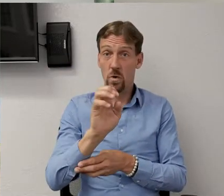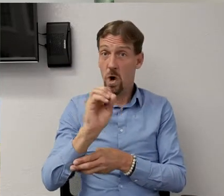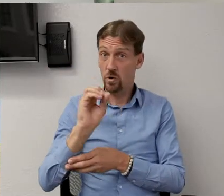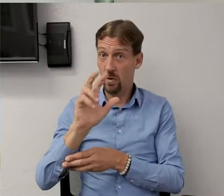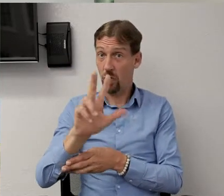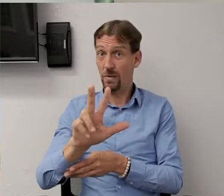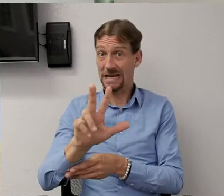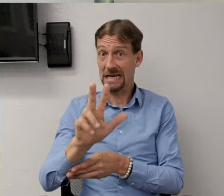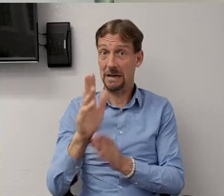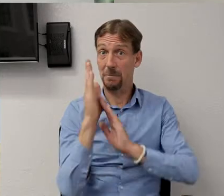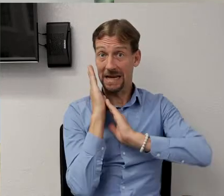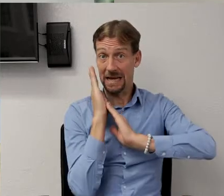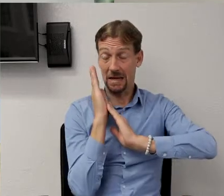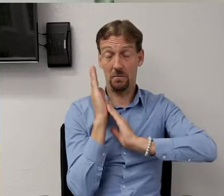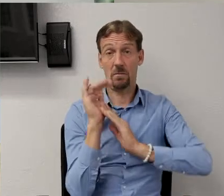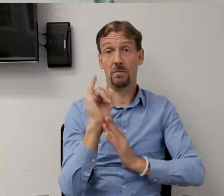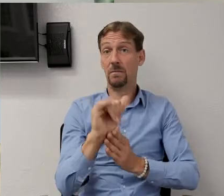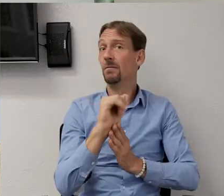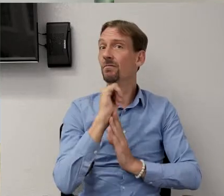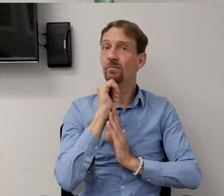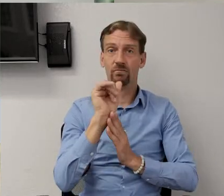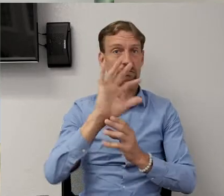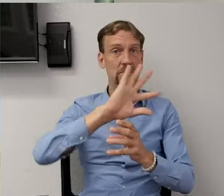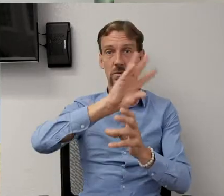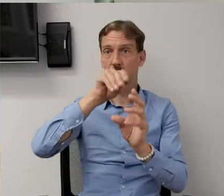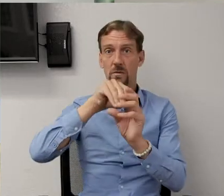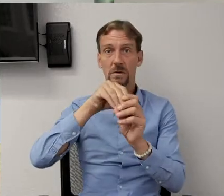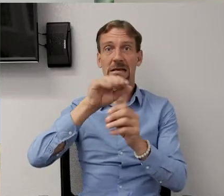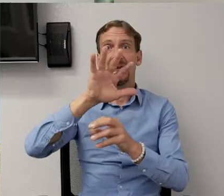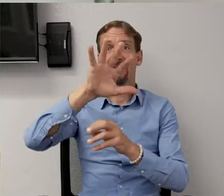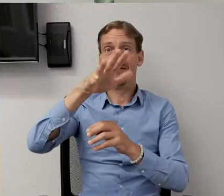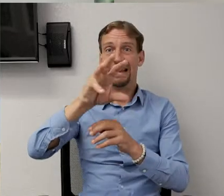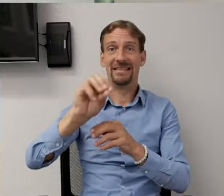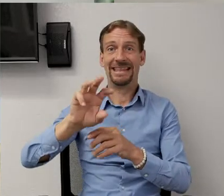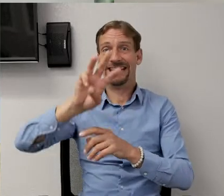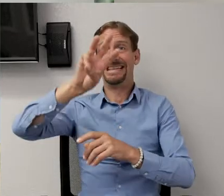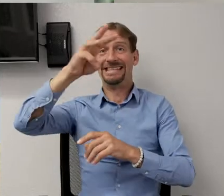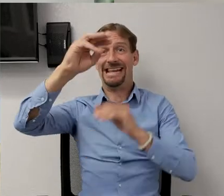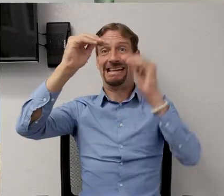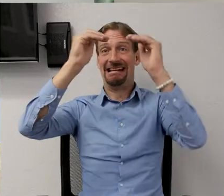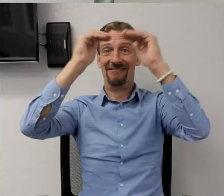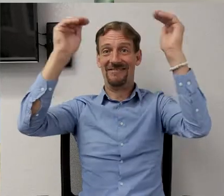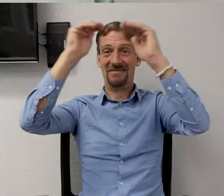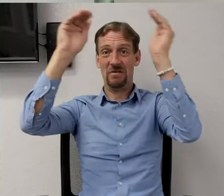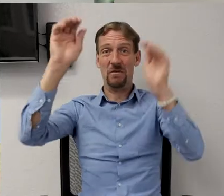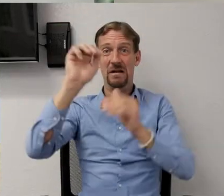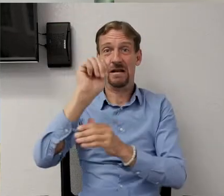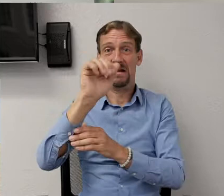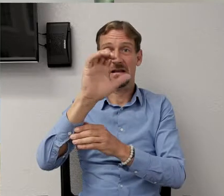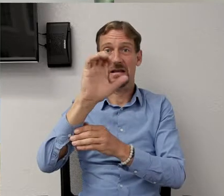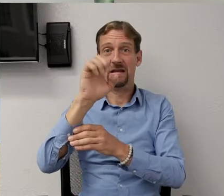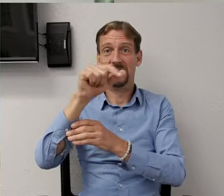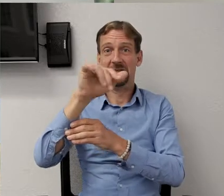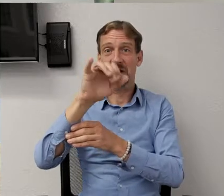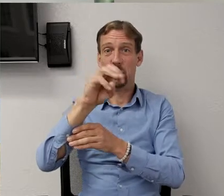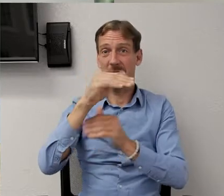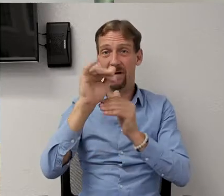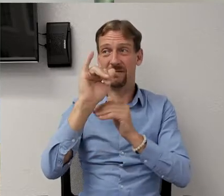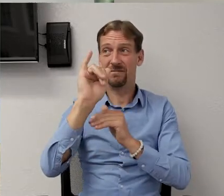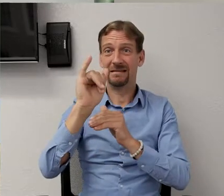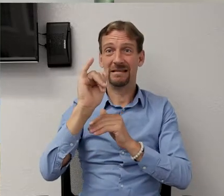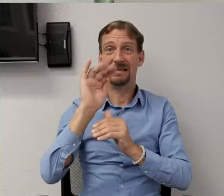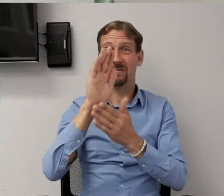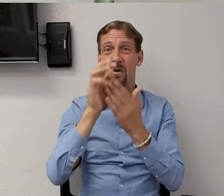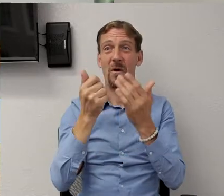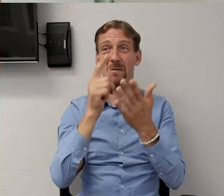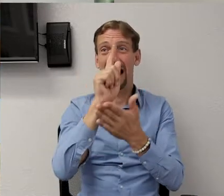403 beds, which does not include the fifth and sixth floors of the Acequia wing, which are probably hours